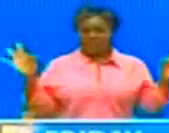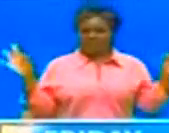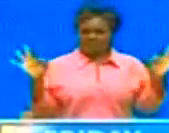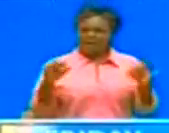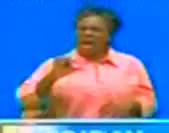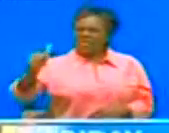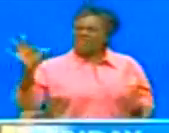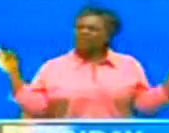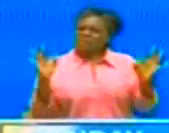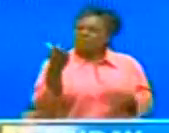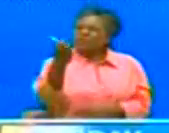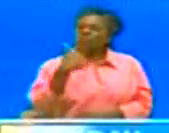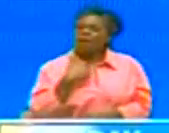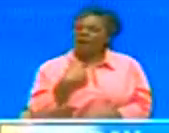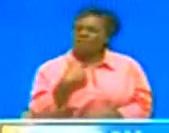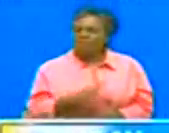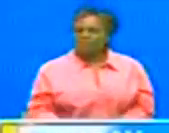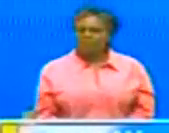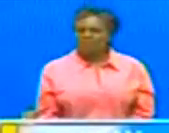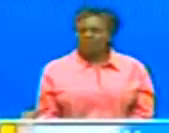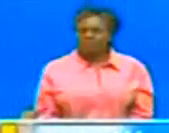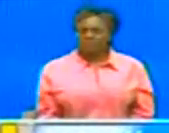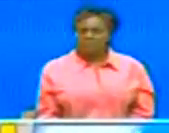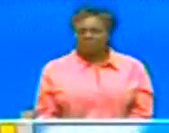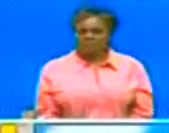Do we have any other surprise for tonight, Willis?